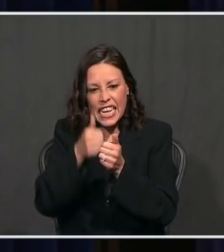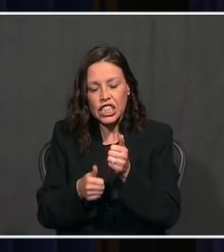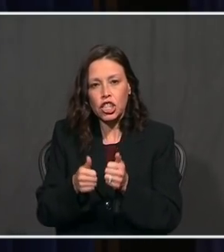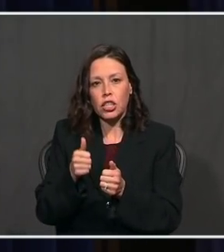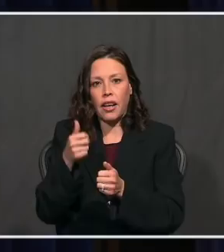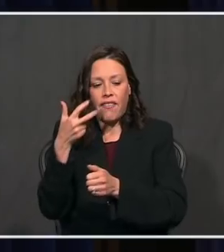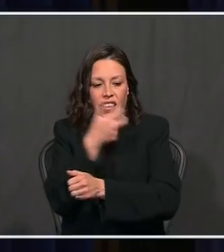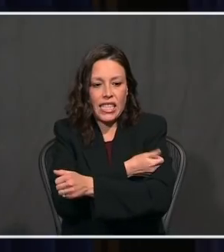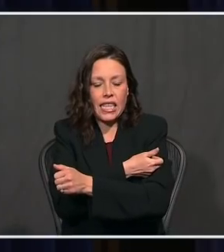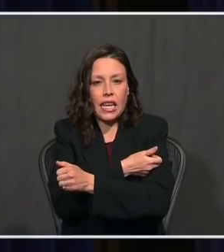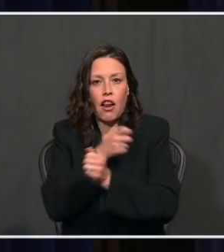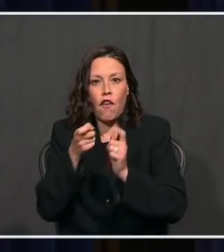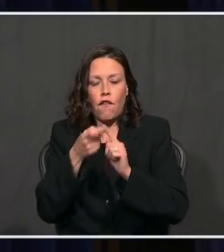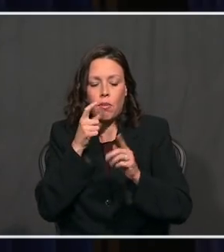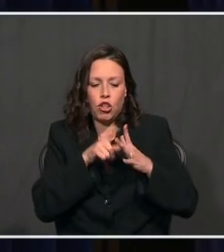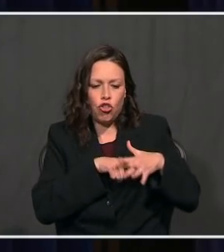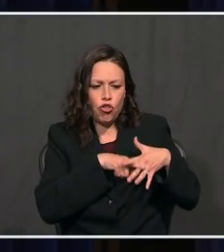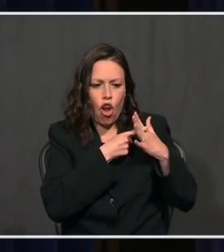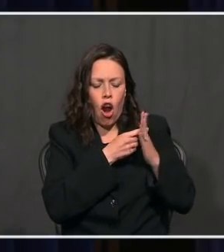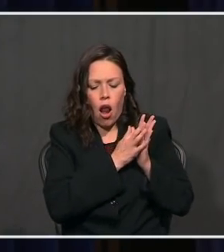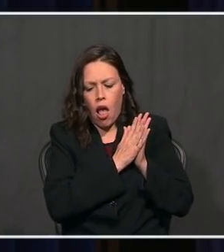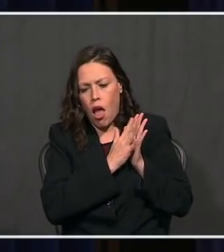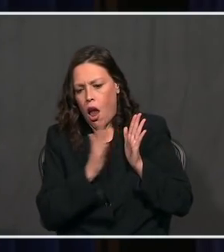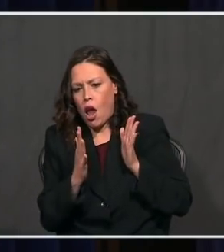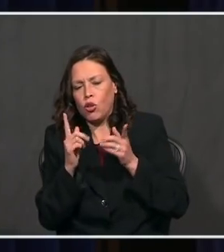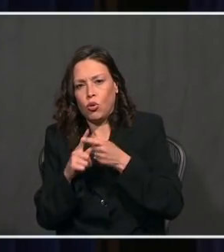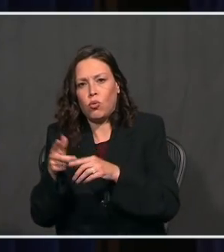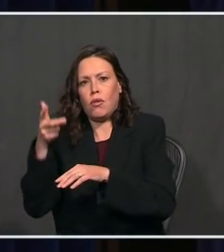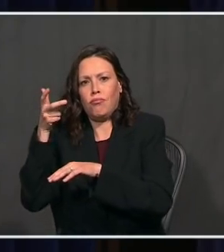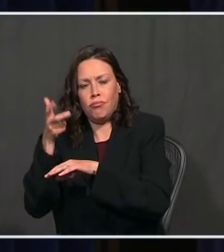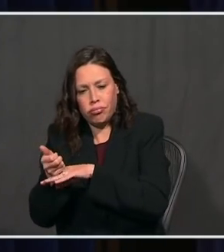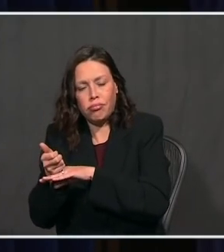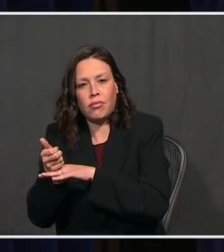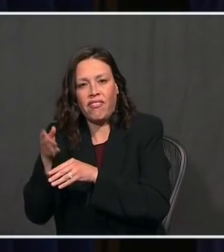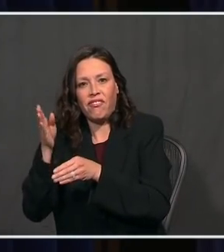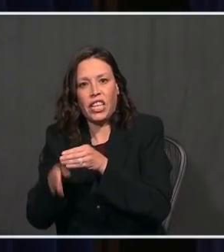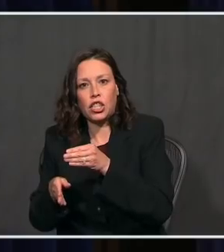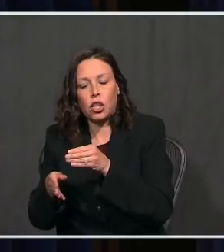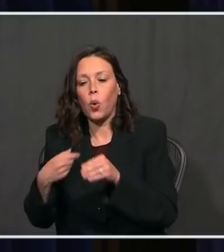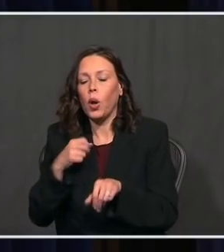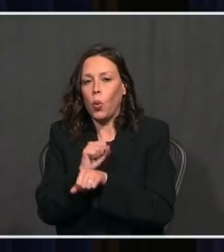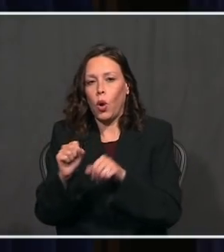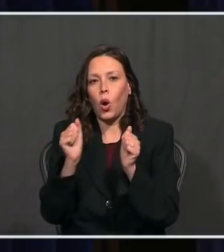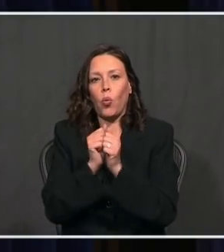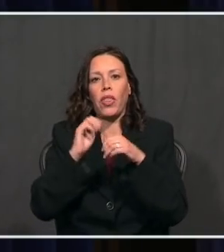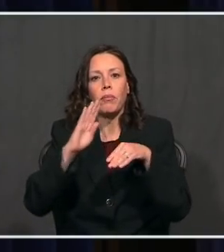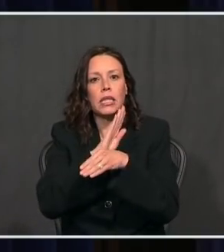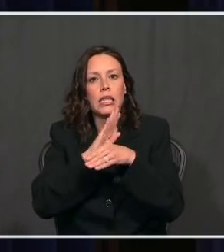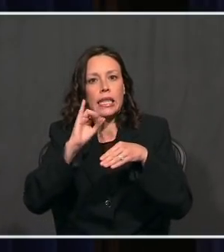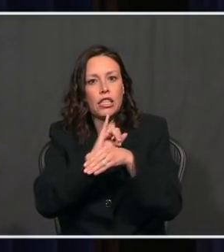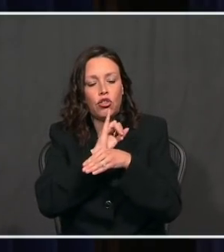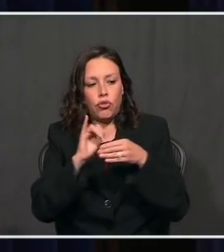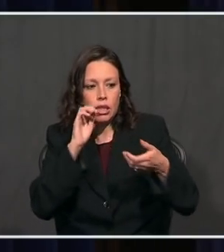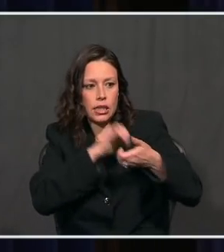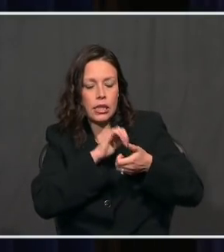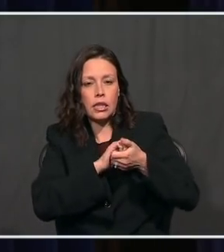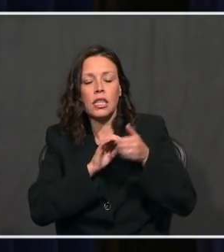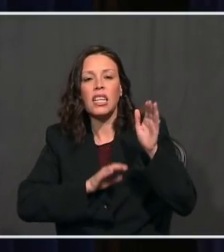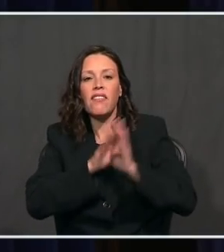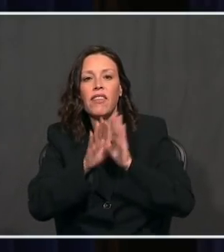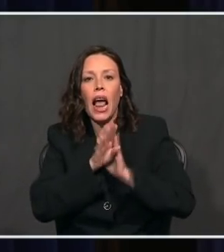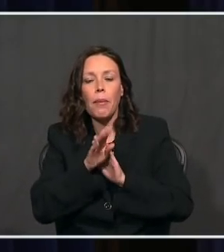from start to finish. We have worked in great collaboration with commercial industry. We have developed